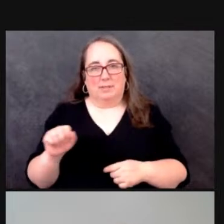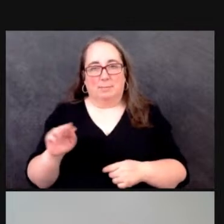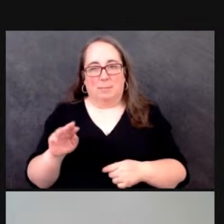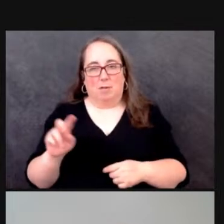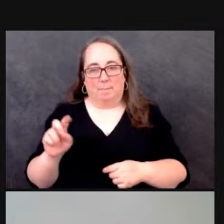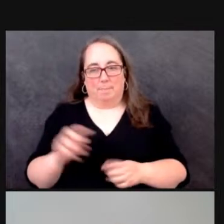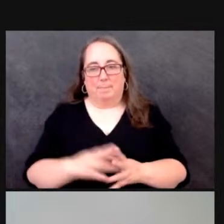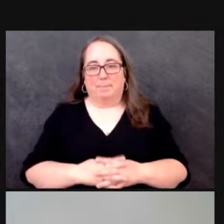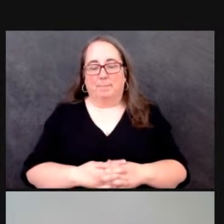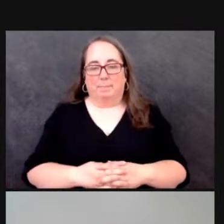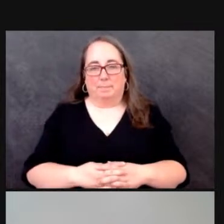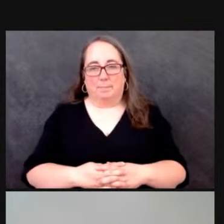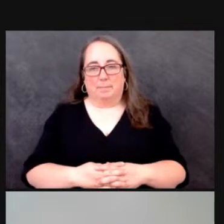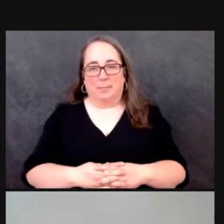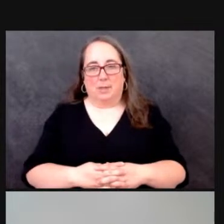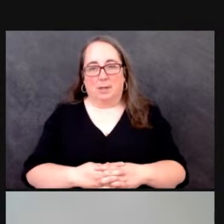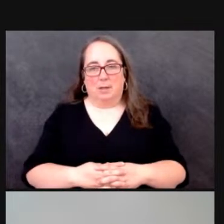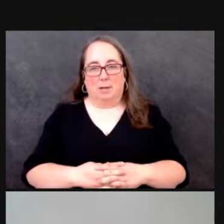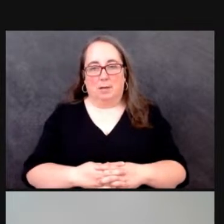Maryland.